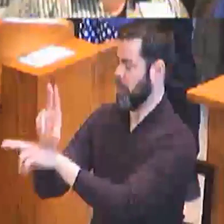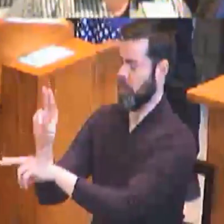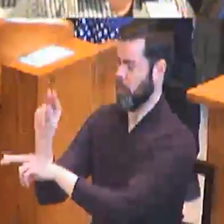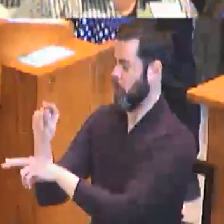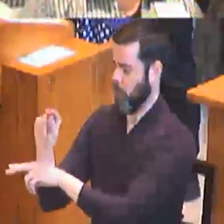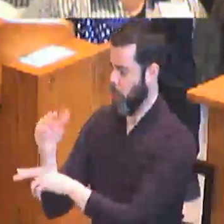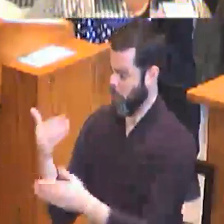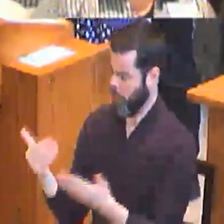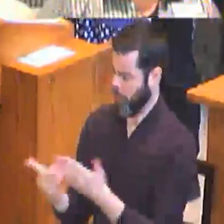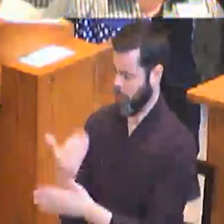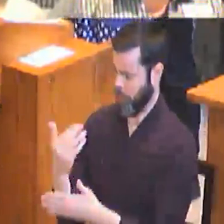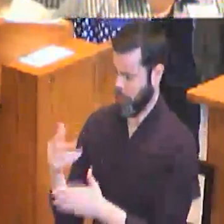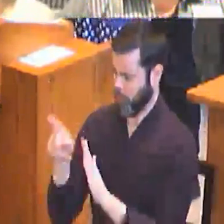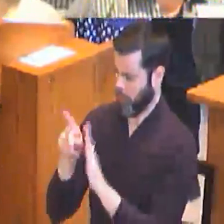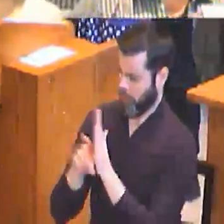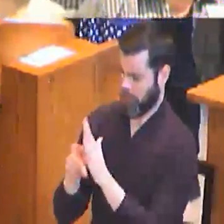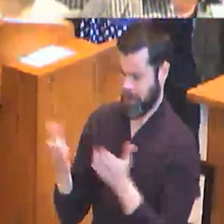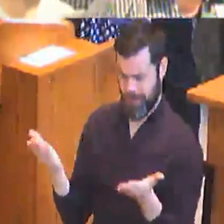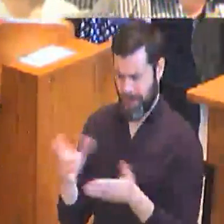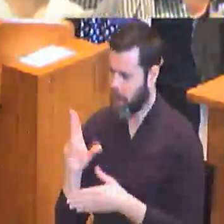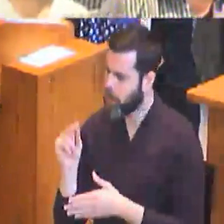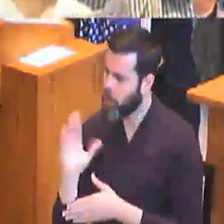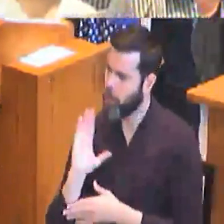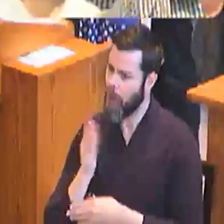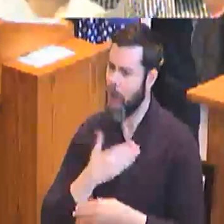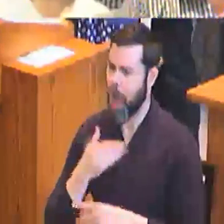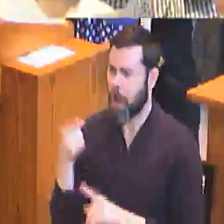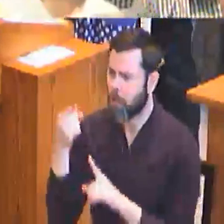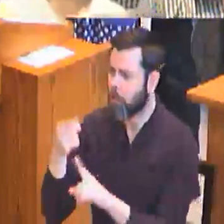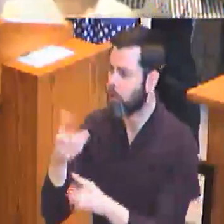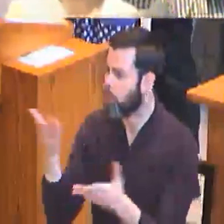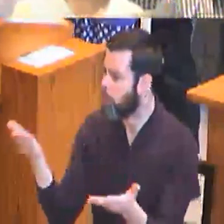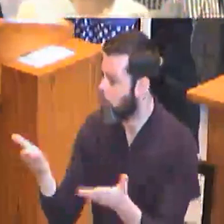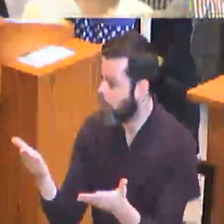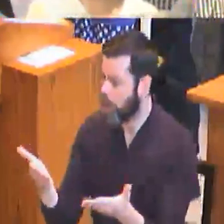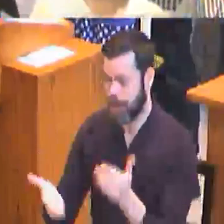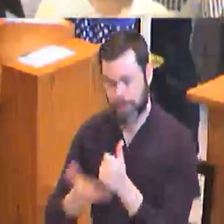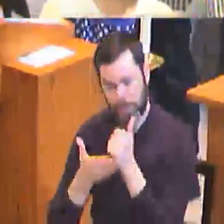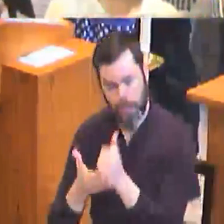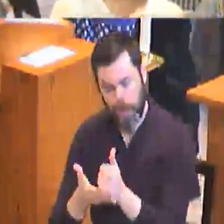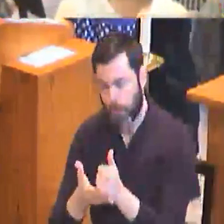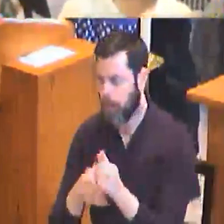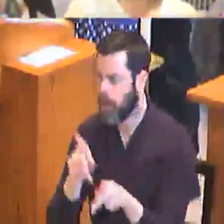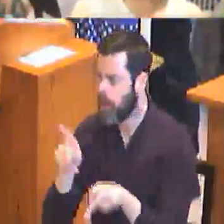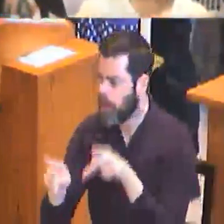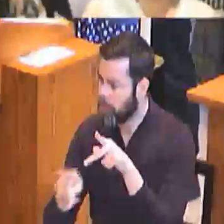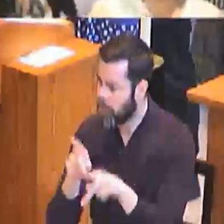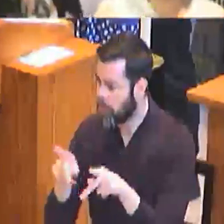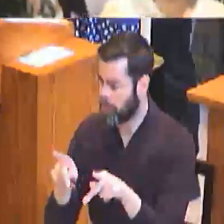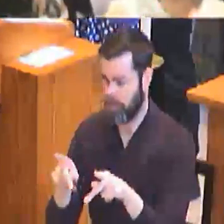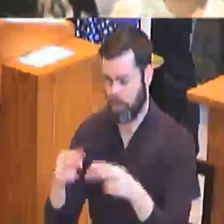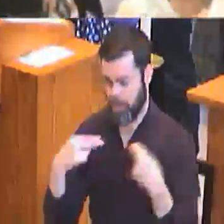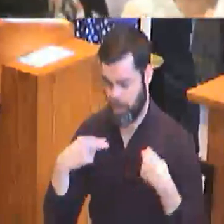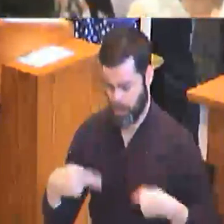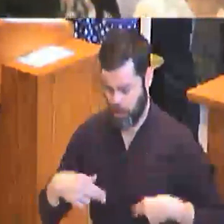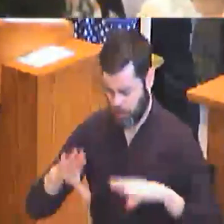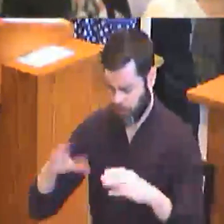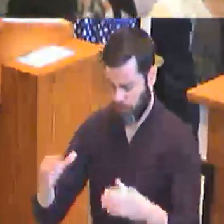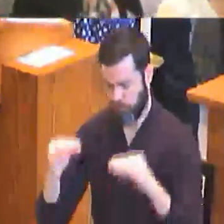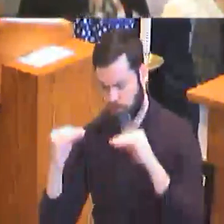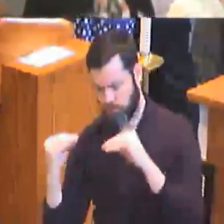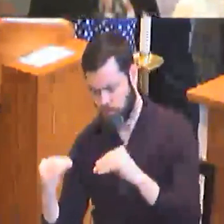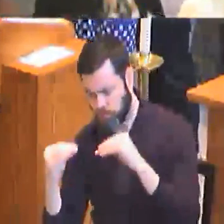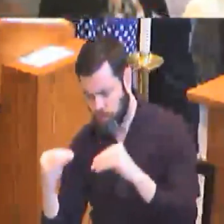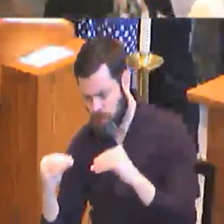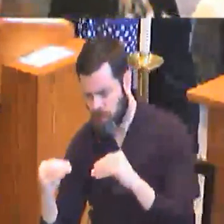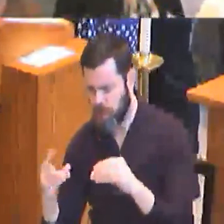principles. Our purpose is to help and teach humanity to use and prove the